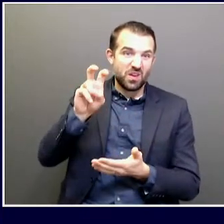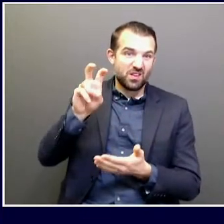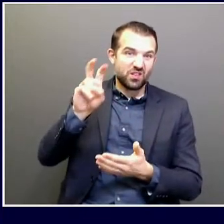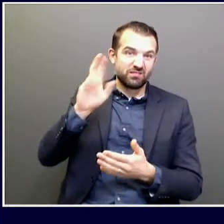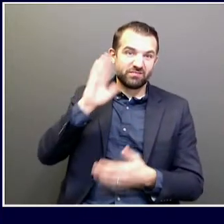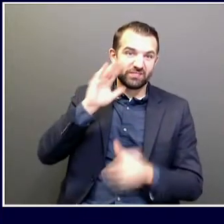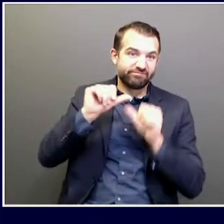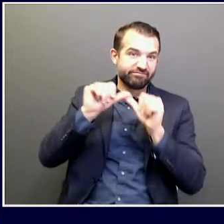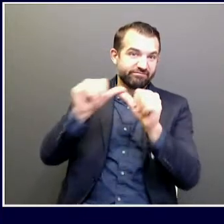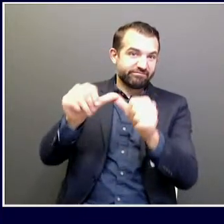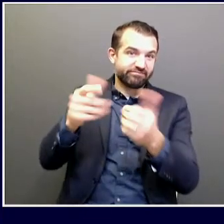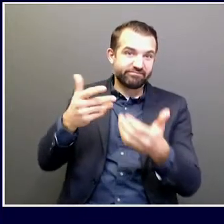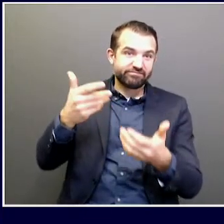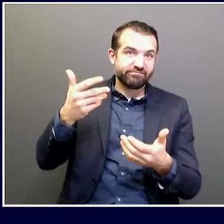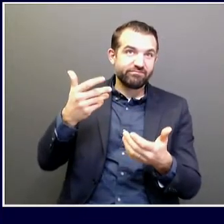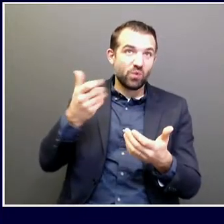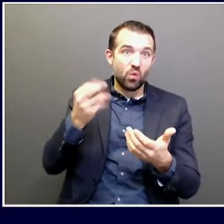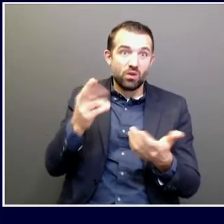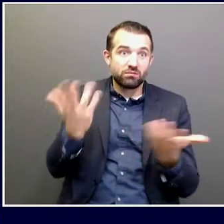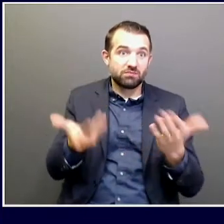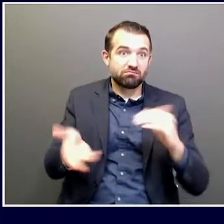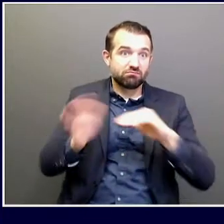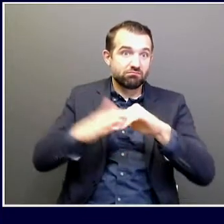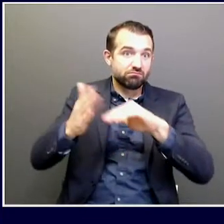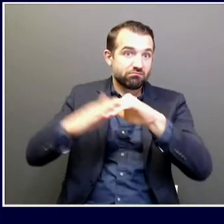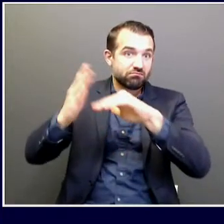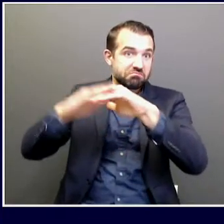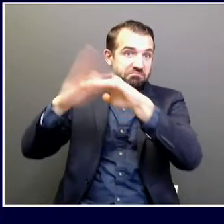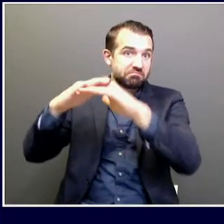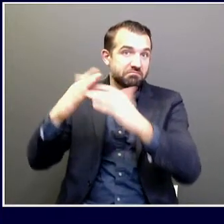in coming days as we bring on more staff.